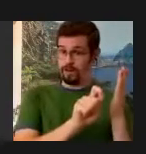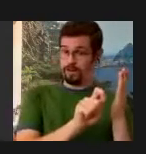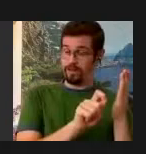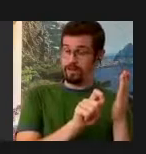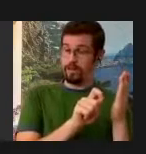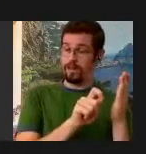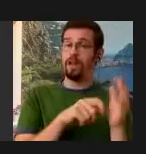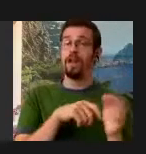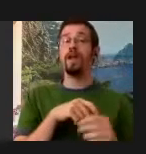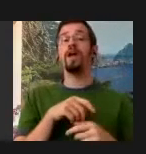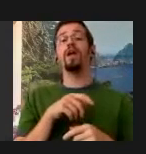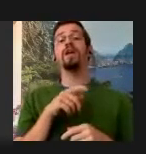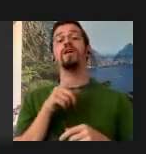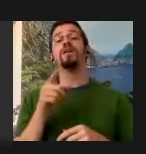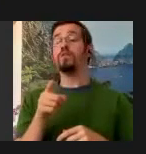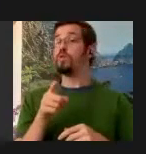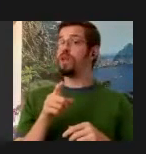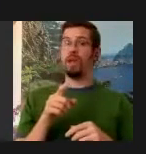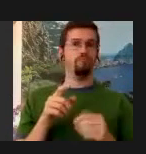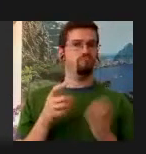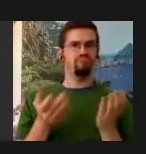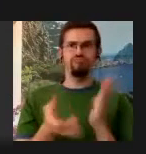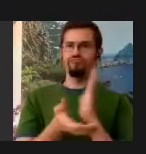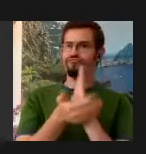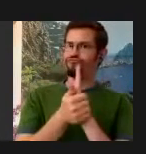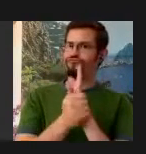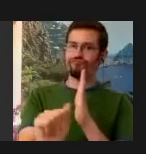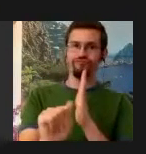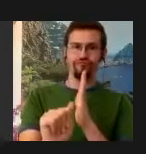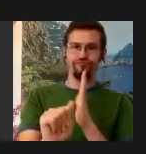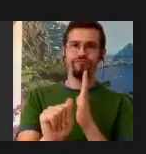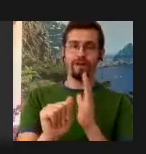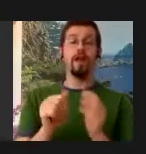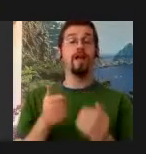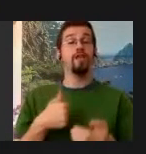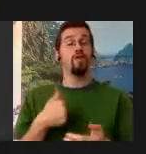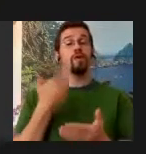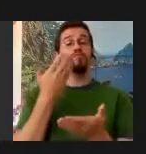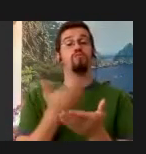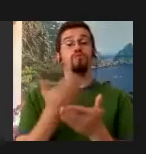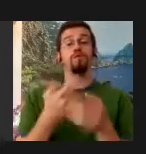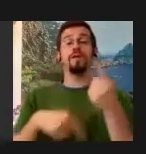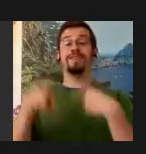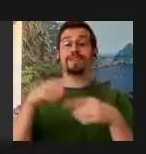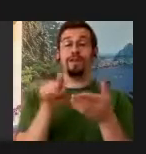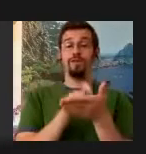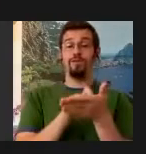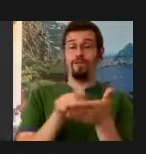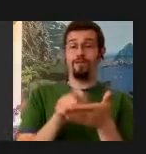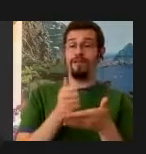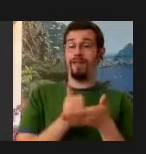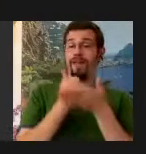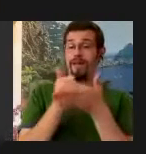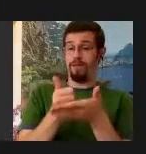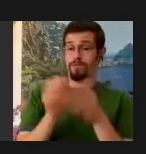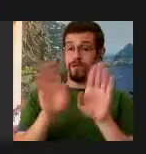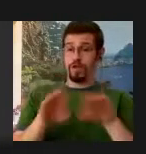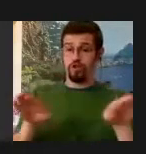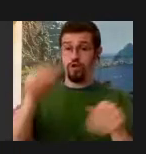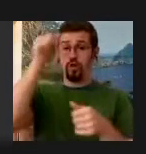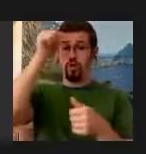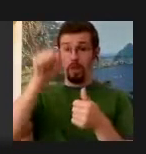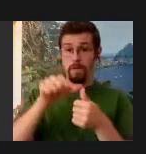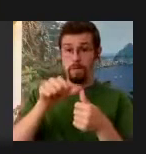that. And so they were excellent in doing that. So I proved that sign writing helped them to remember the words,